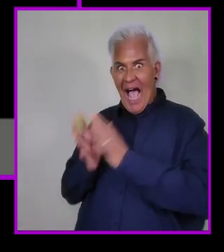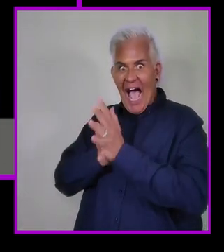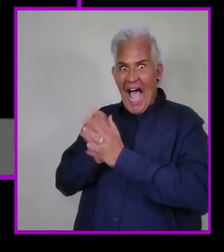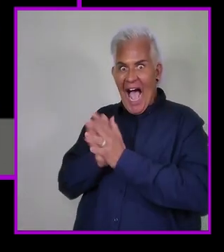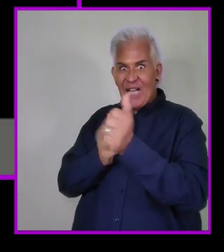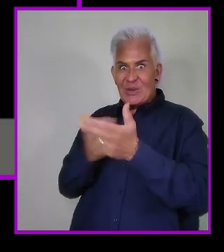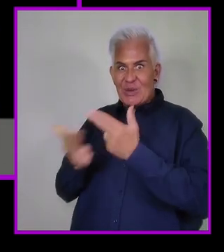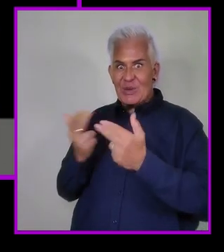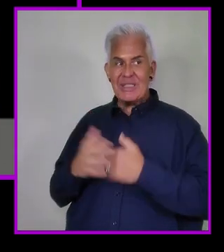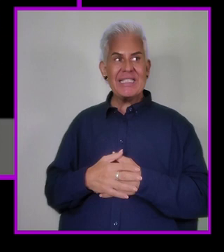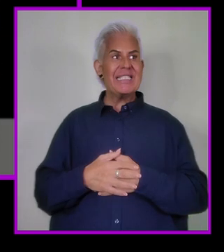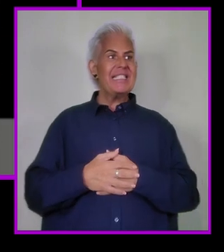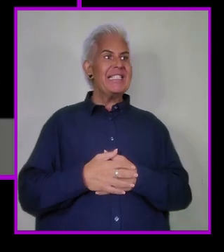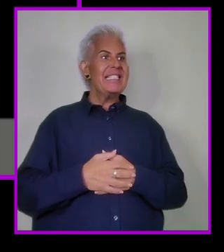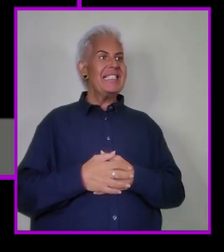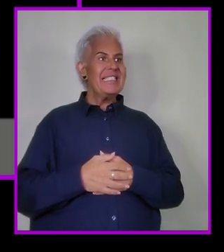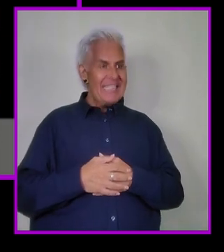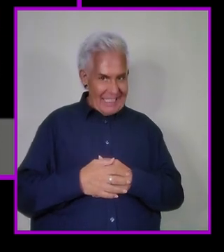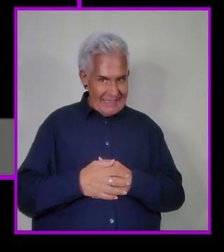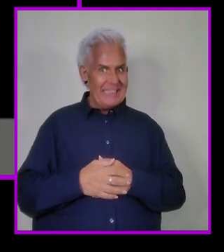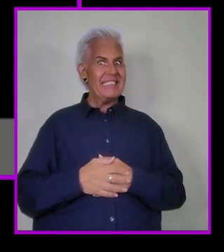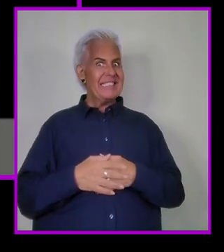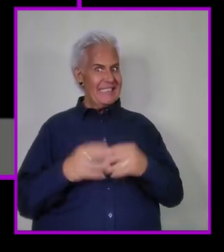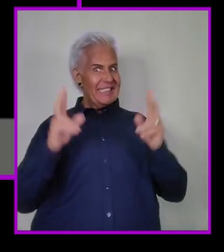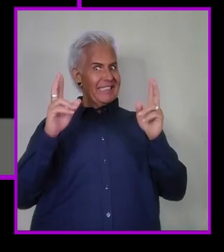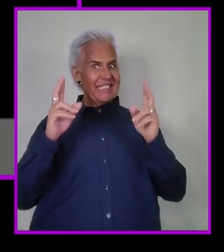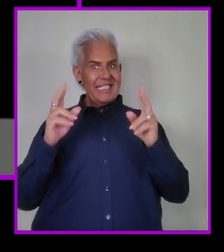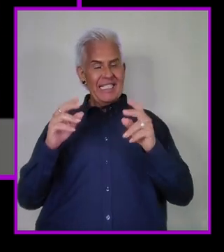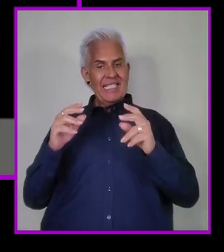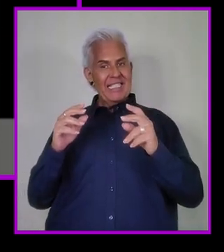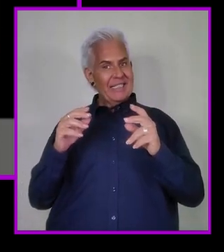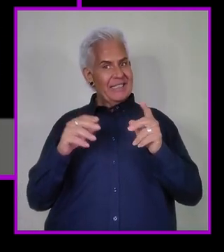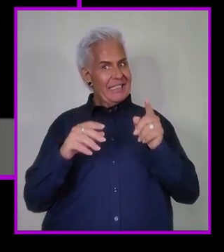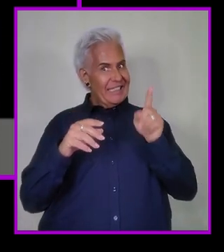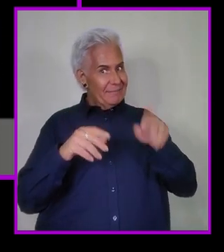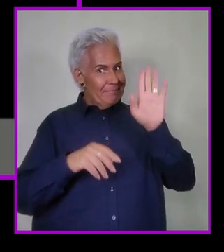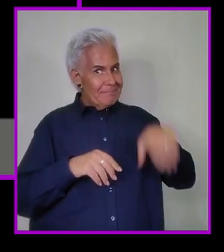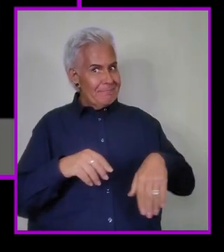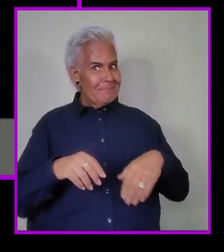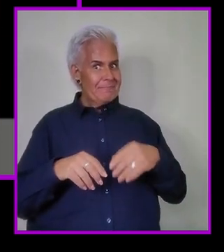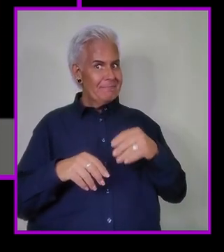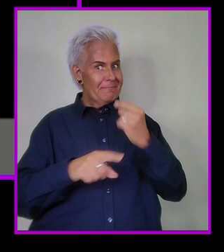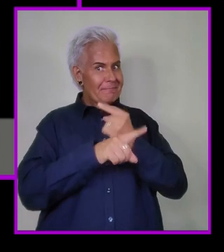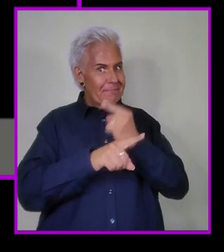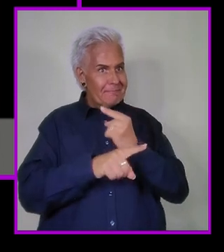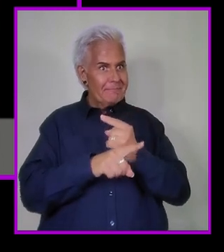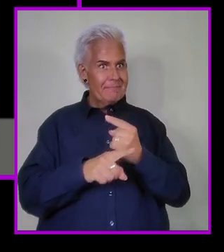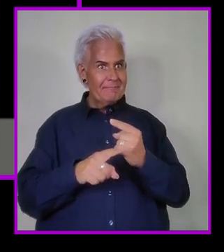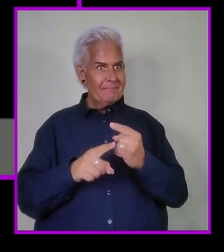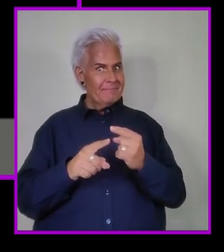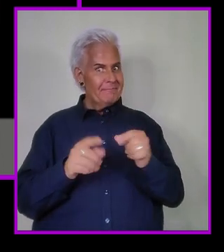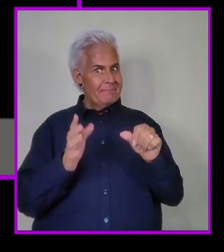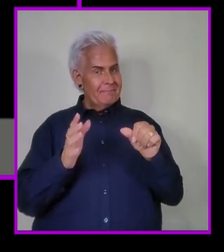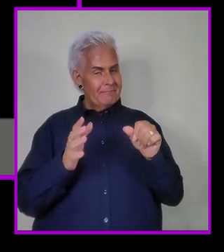great news? Yes, but... Castle United. Penny, will you pipe down with that shouting? I've got more